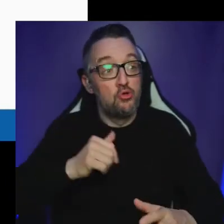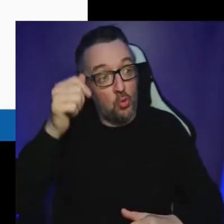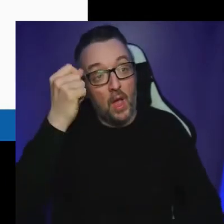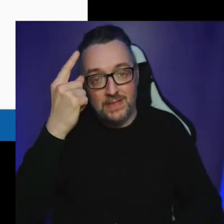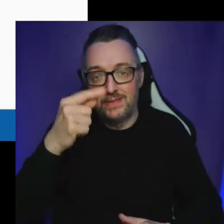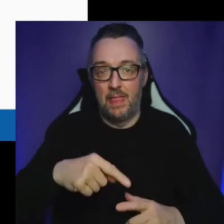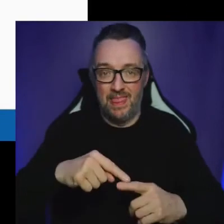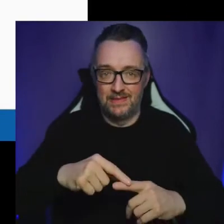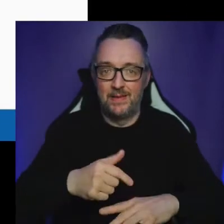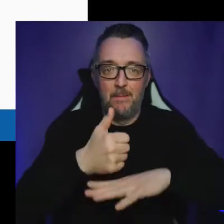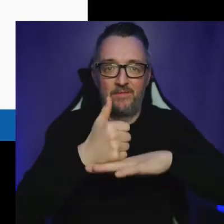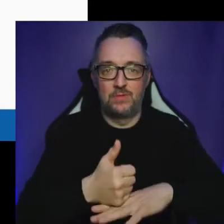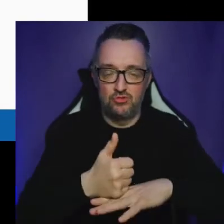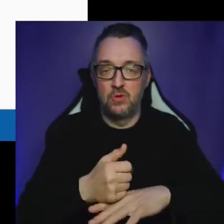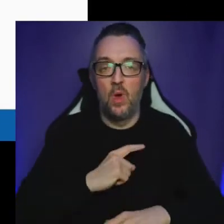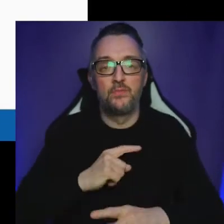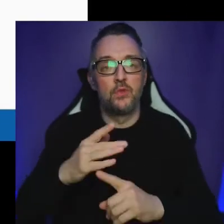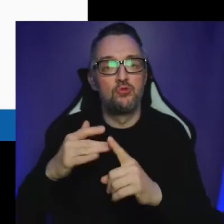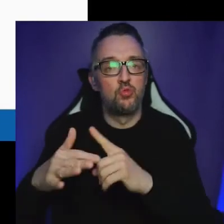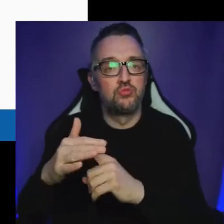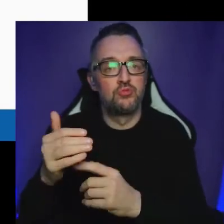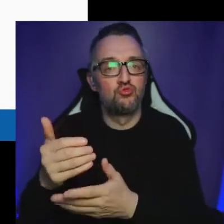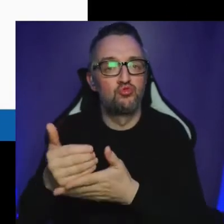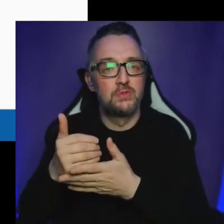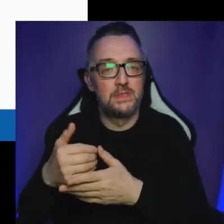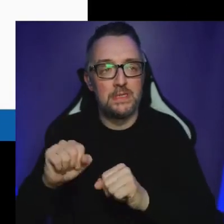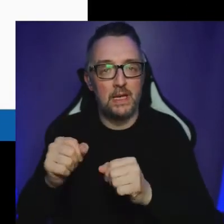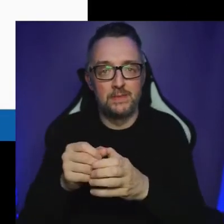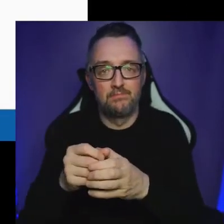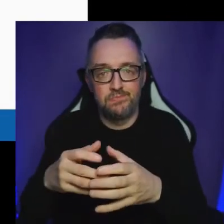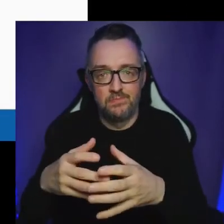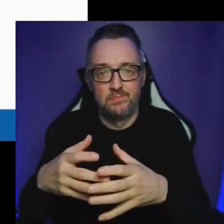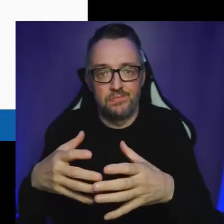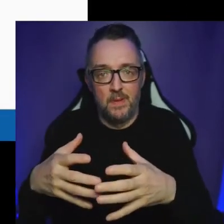as Social Security started to kind of expand out and their